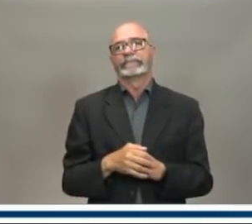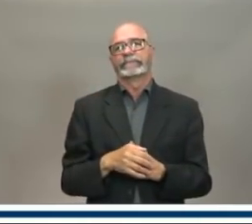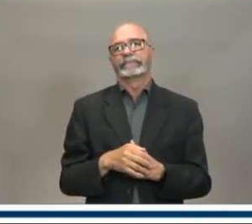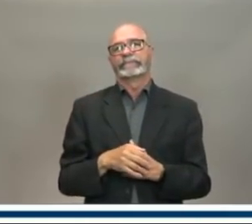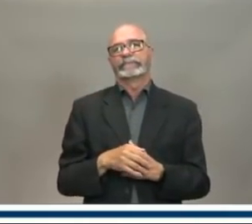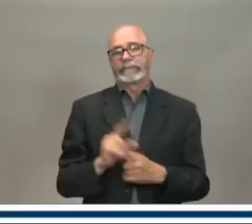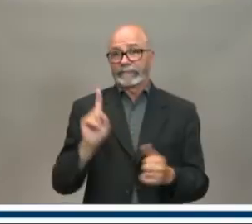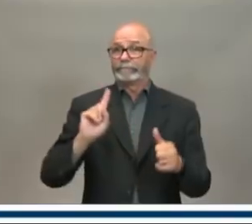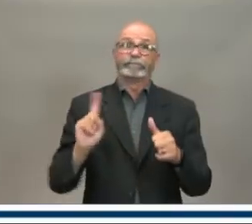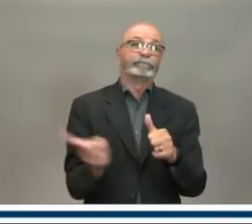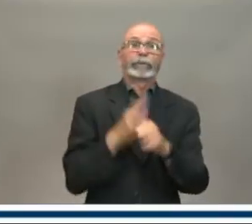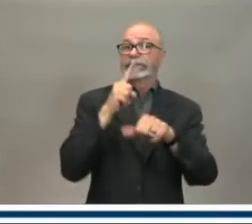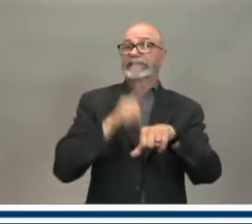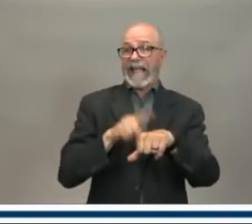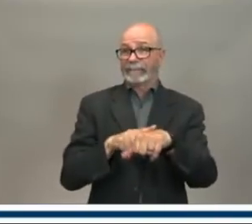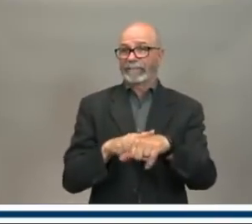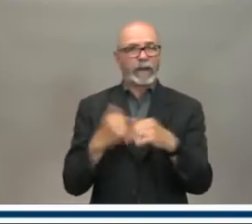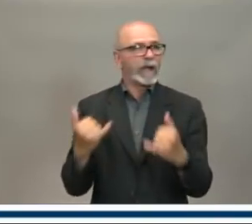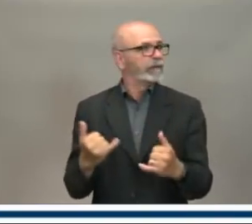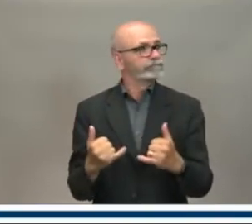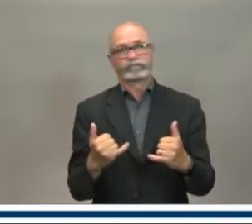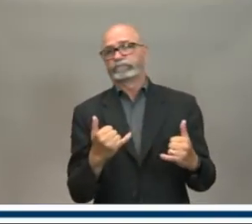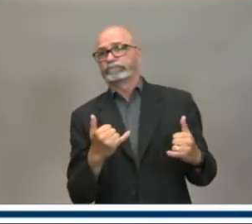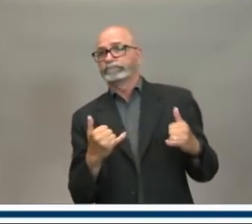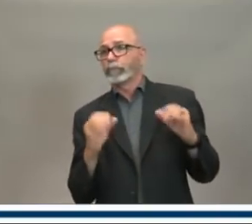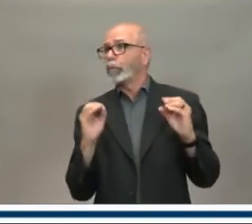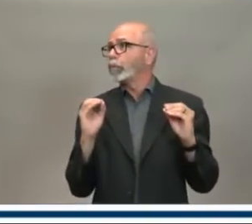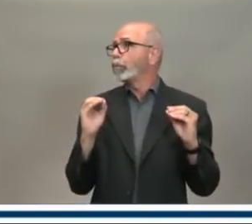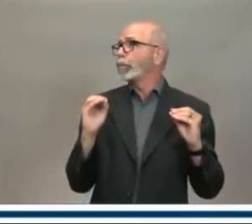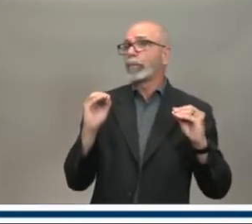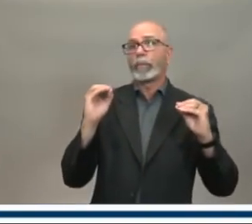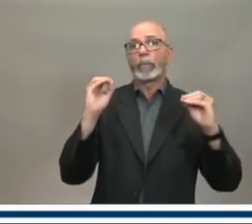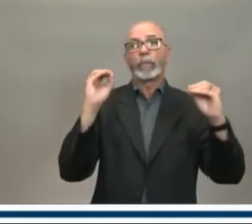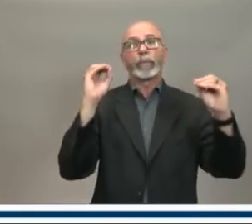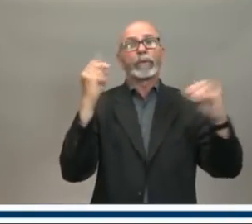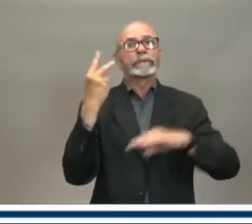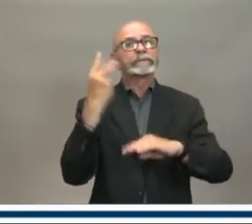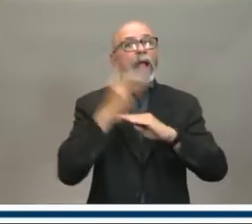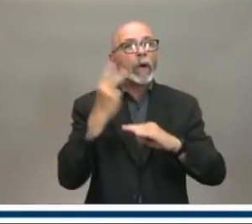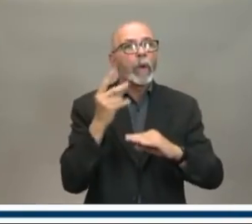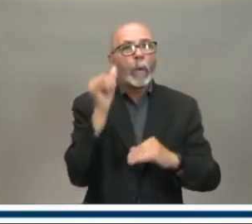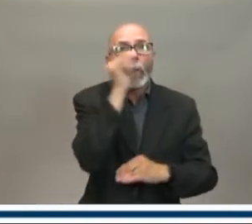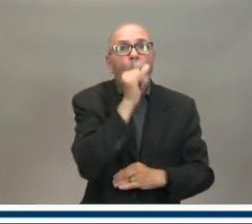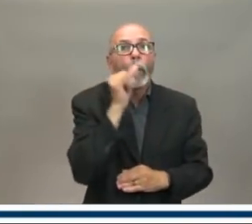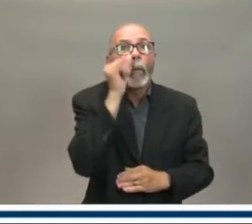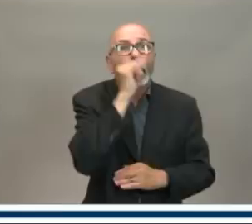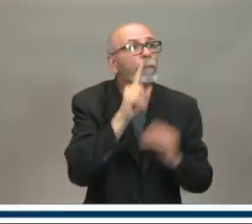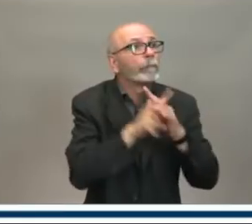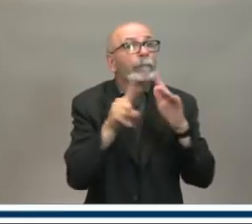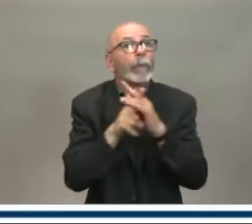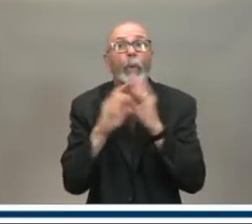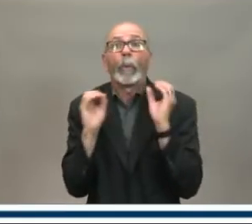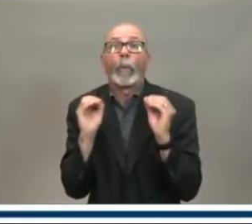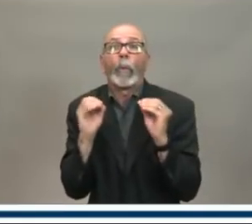are reporting no new cases outside of Northwood for 2 days in a row. That's good news,